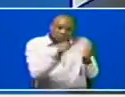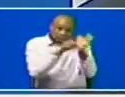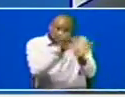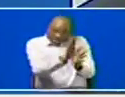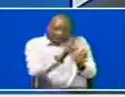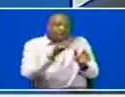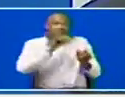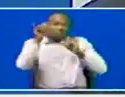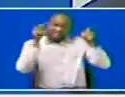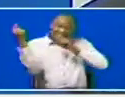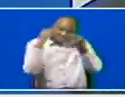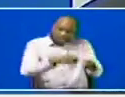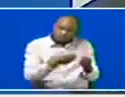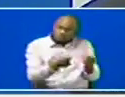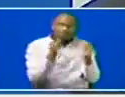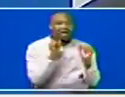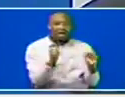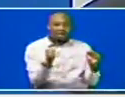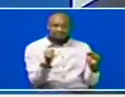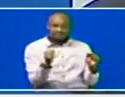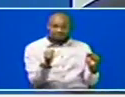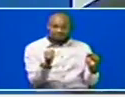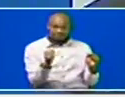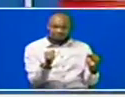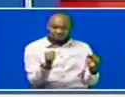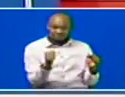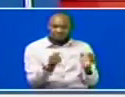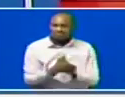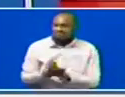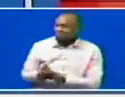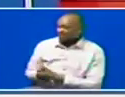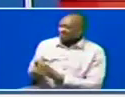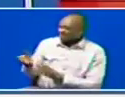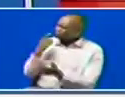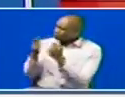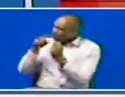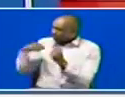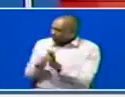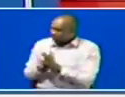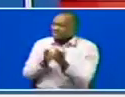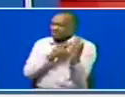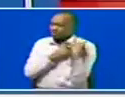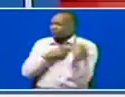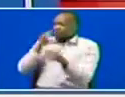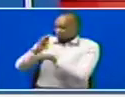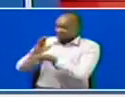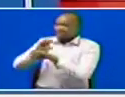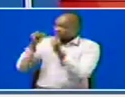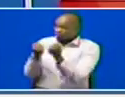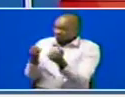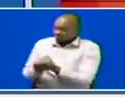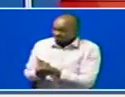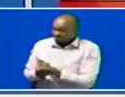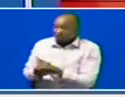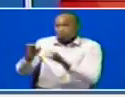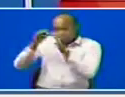for foreigners. We've done all that in the past. Let's not go there again. All right. And let's just talk about the role of the church in the society now. And